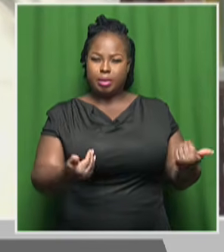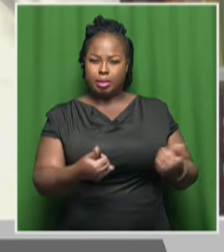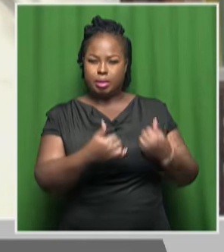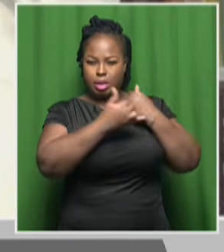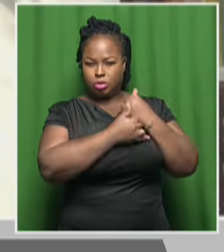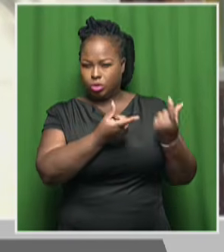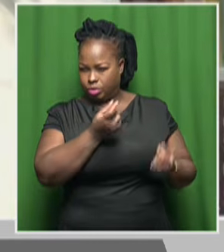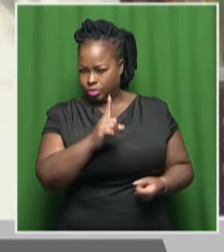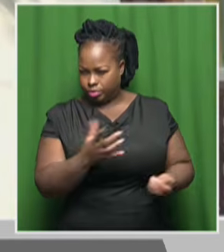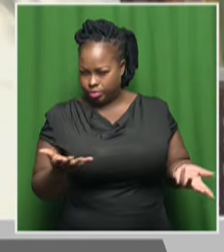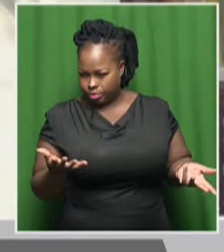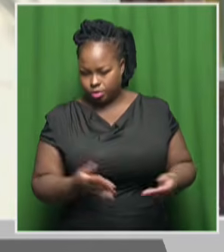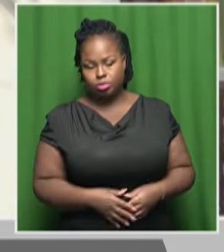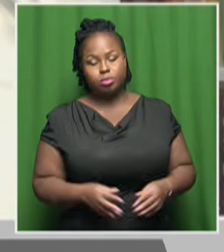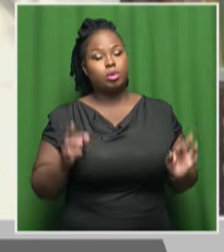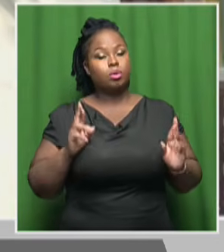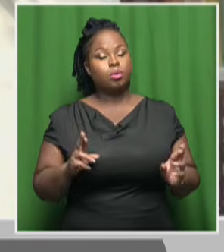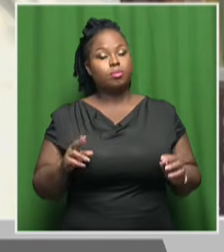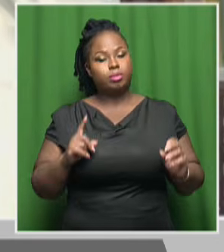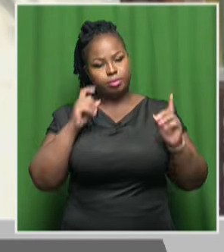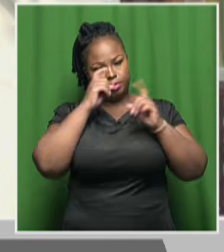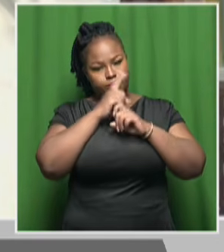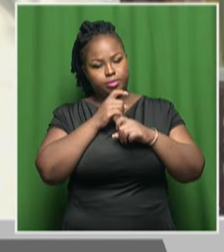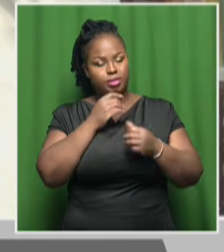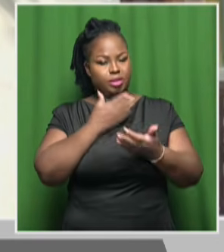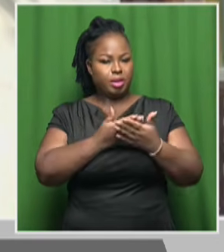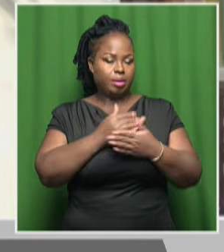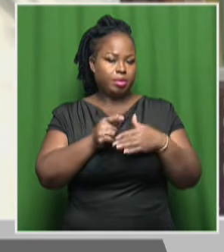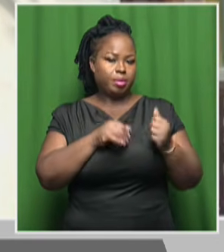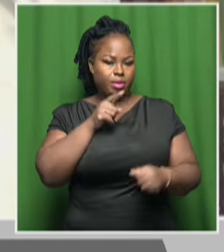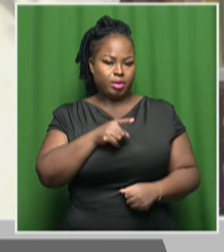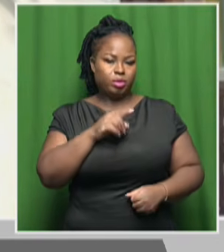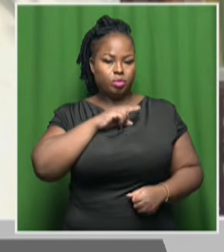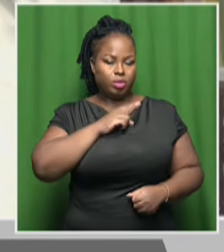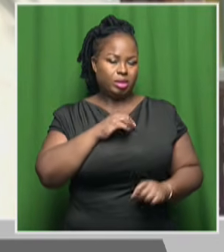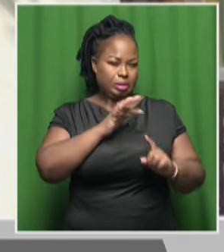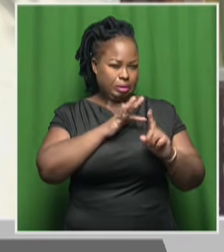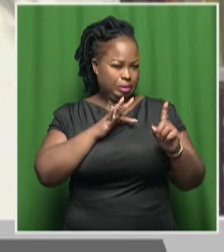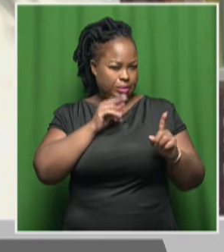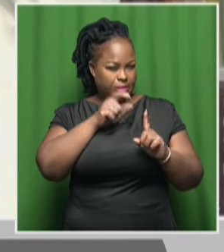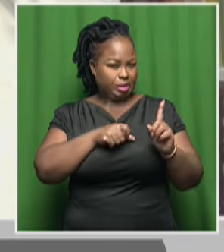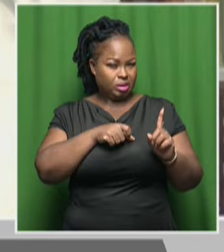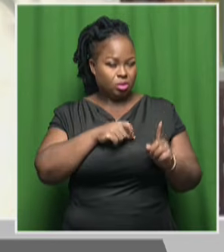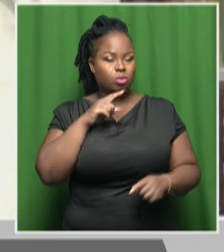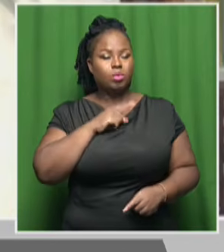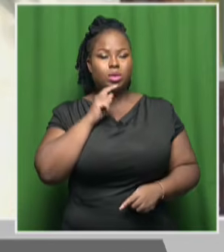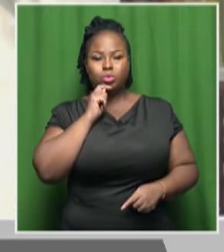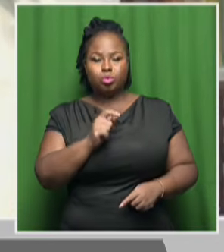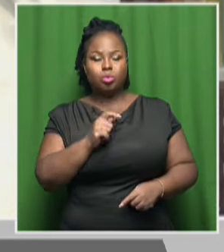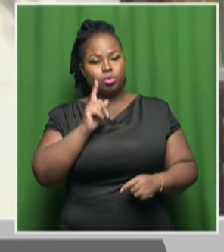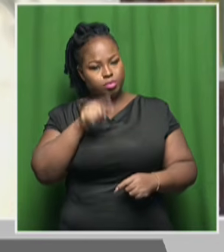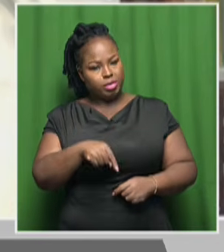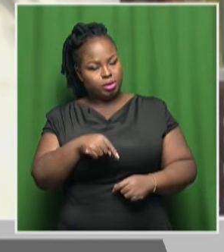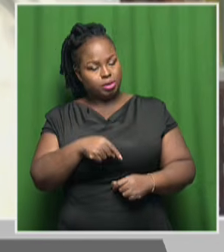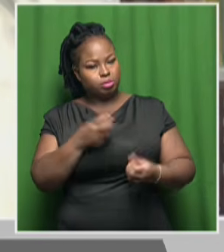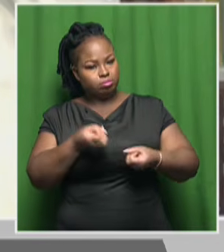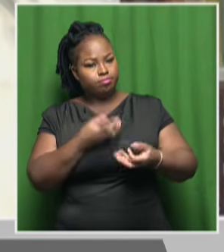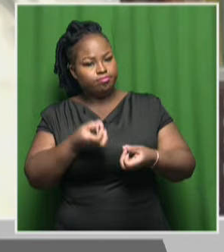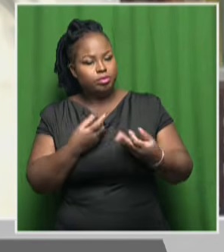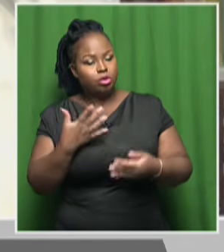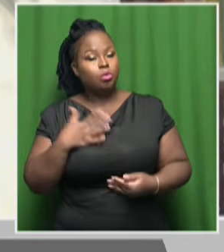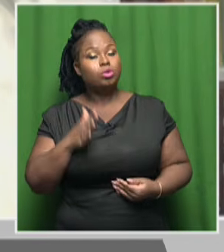So I hope the complication that you're talking about, it boils down to that. He's a shadowy person, and if you don't remove the shadow, the whole exercise